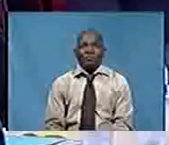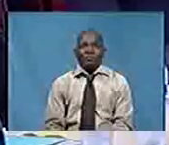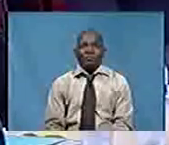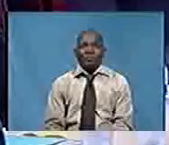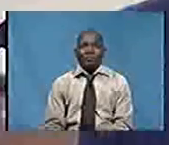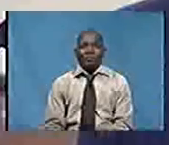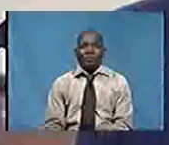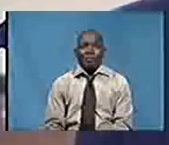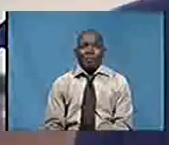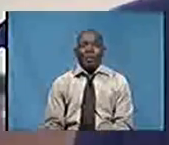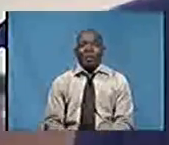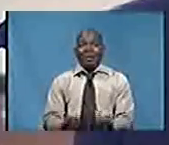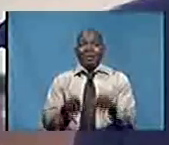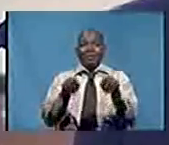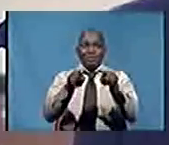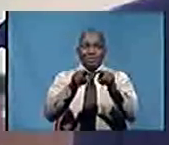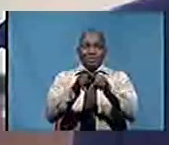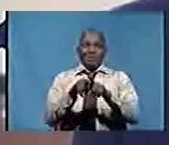But we are also aware